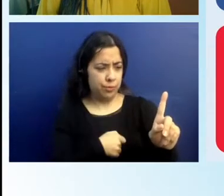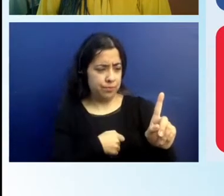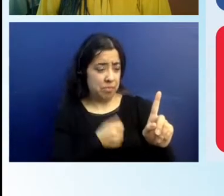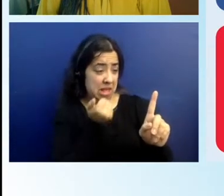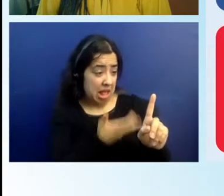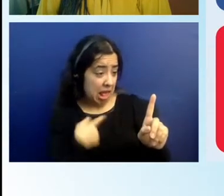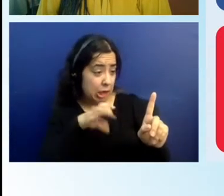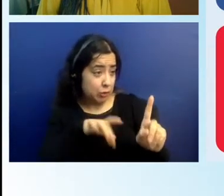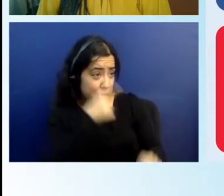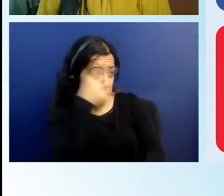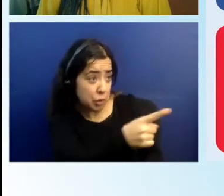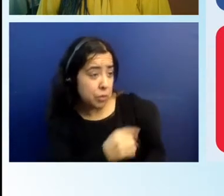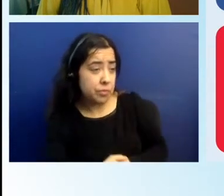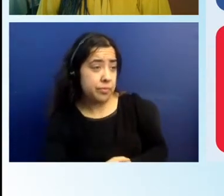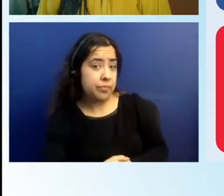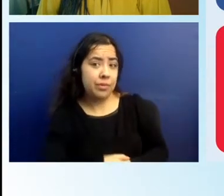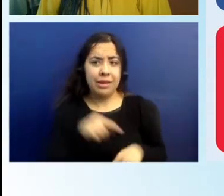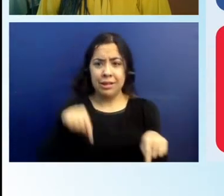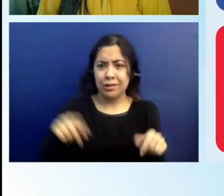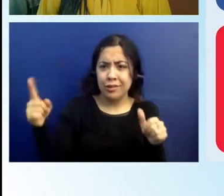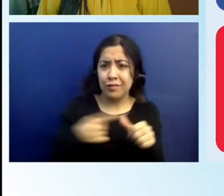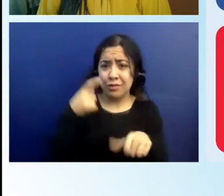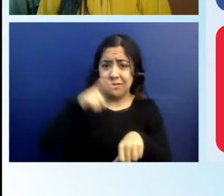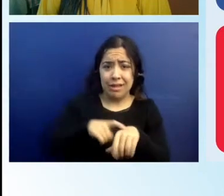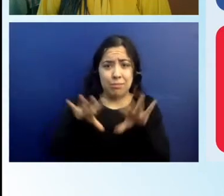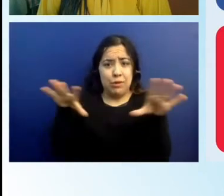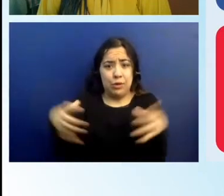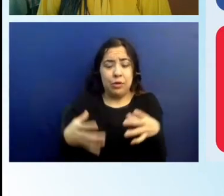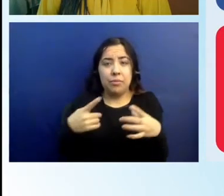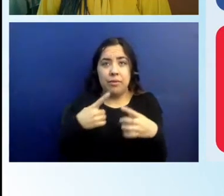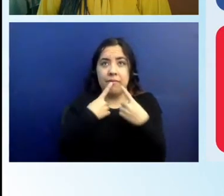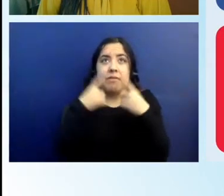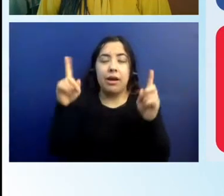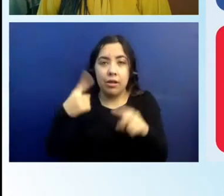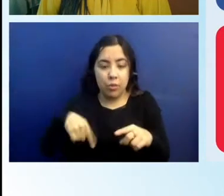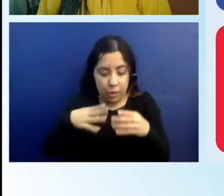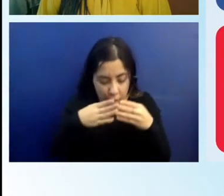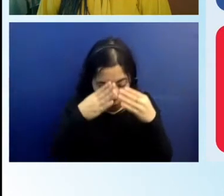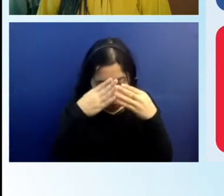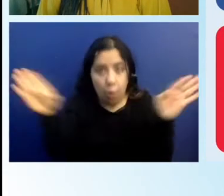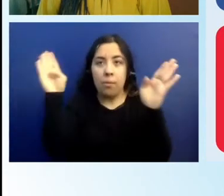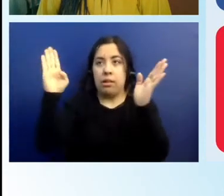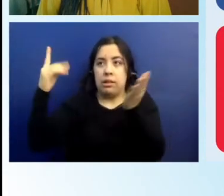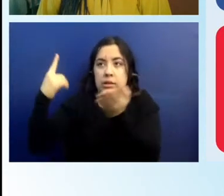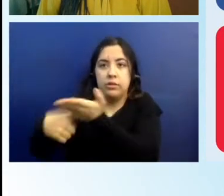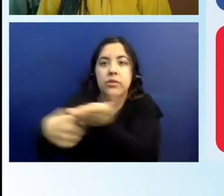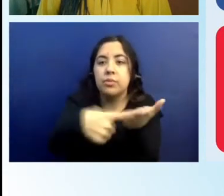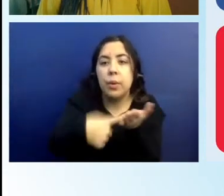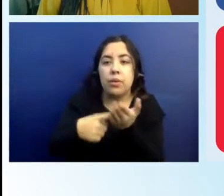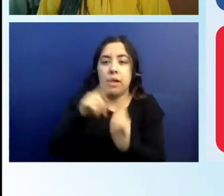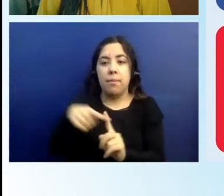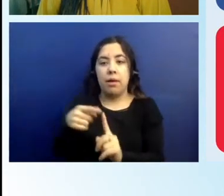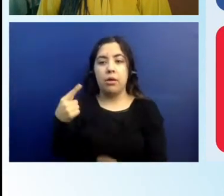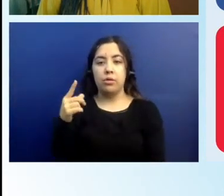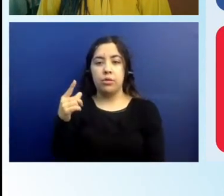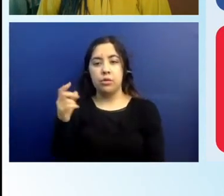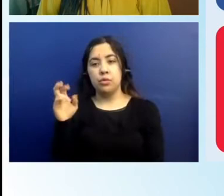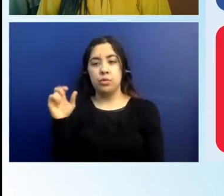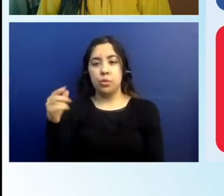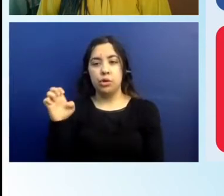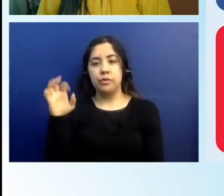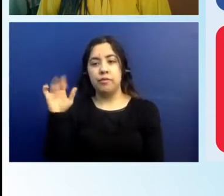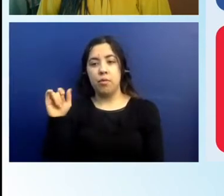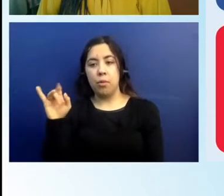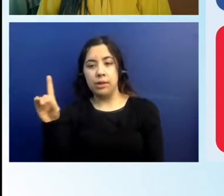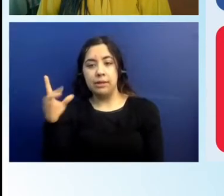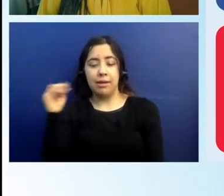can do? This is the first time as a group we have openly spoke about George Floyd and Breonna Taylor, and it was powerful to hear how it